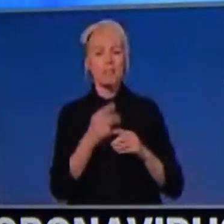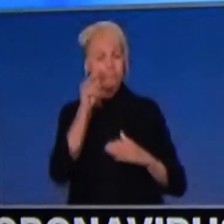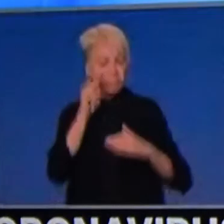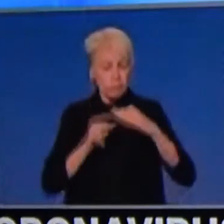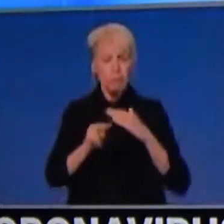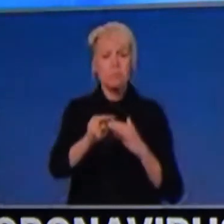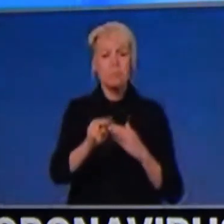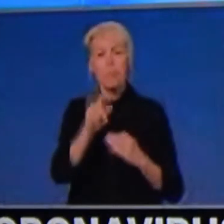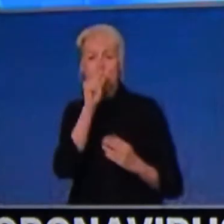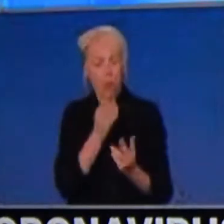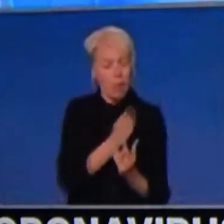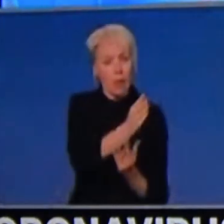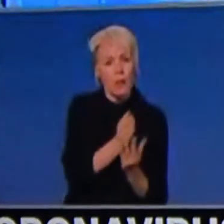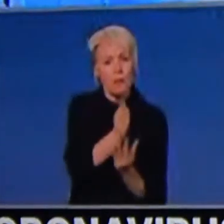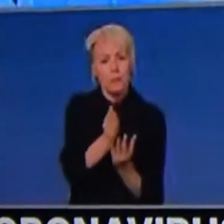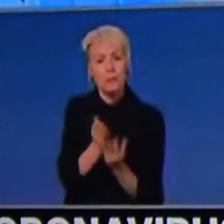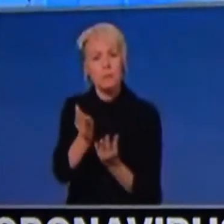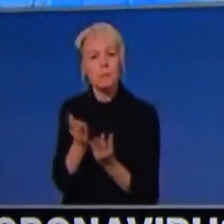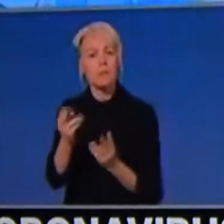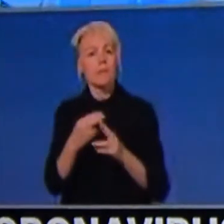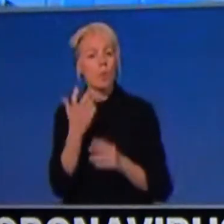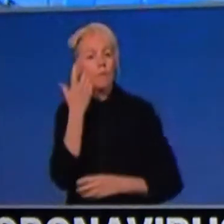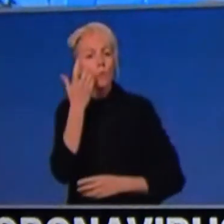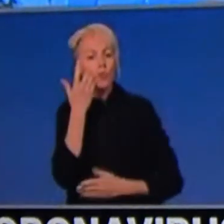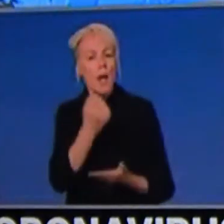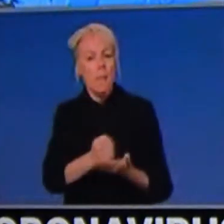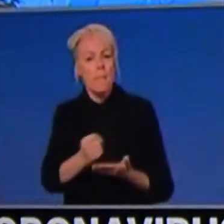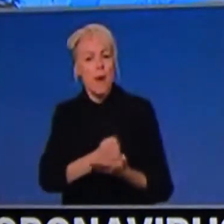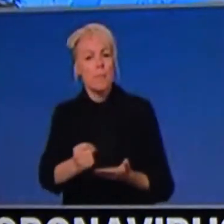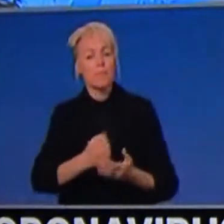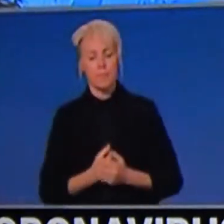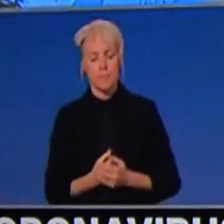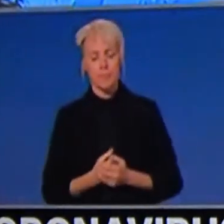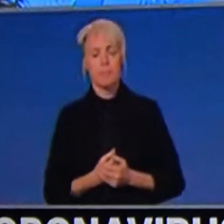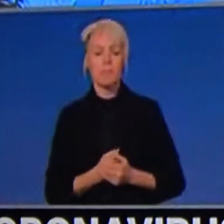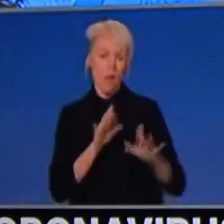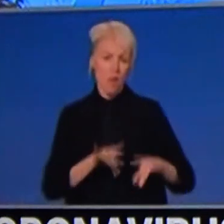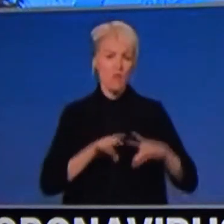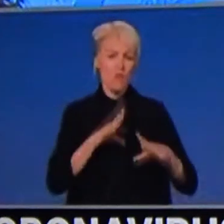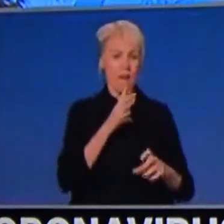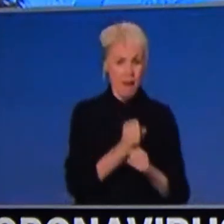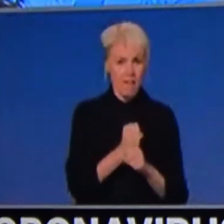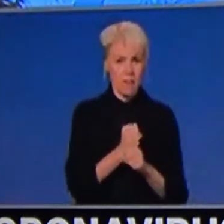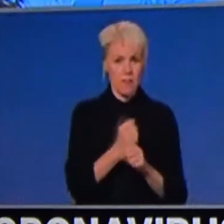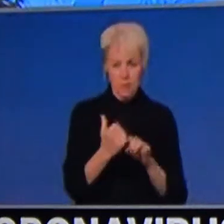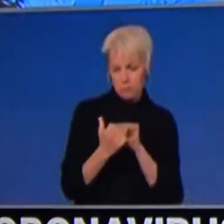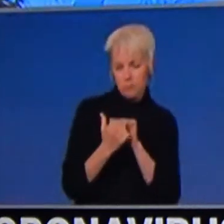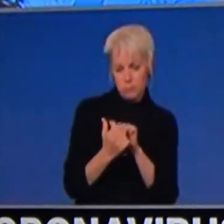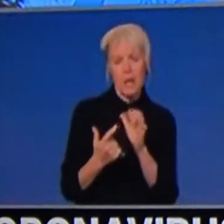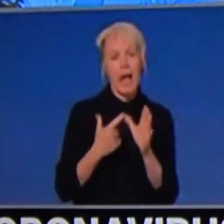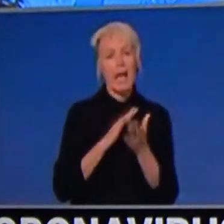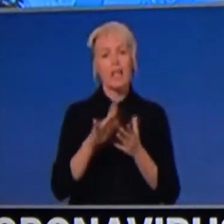Melbourne modelling team working for HPPC and the Commonwealth Department are doing. And they're going to release a paper